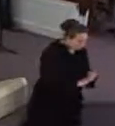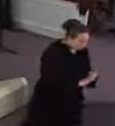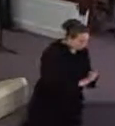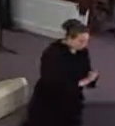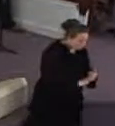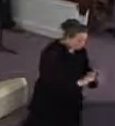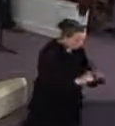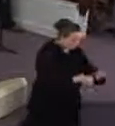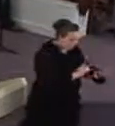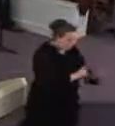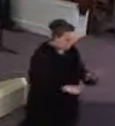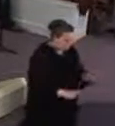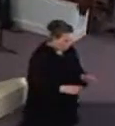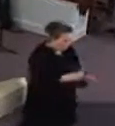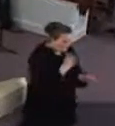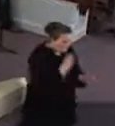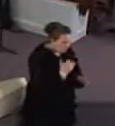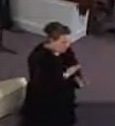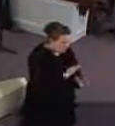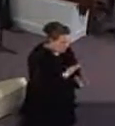But the Lord tells us that we will go there.